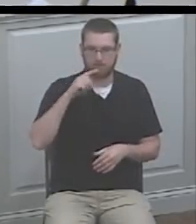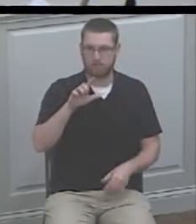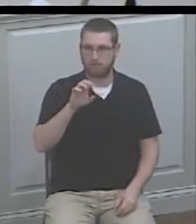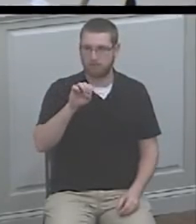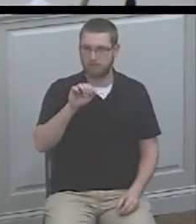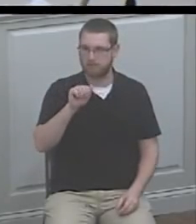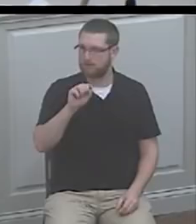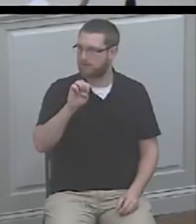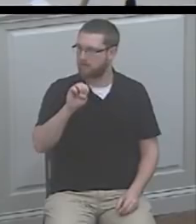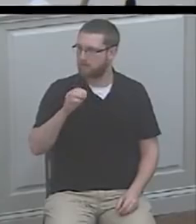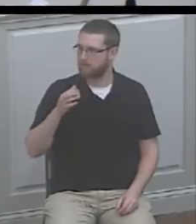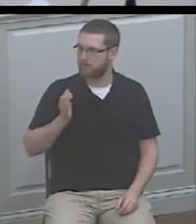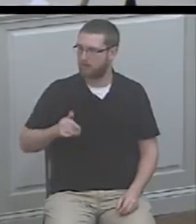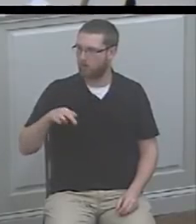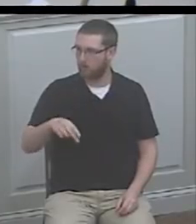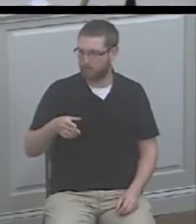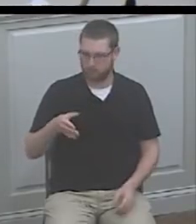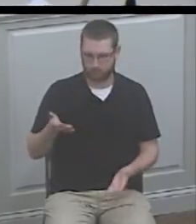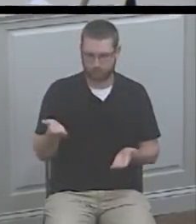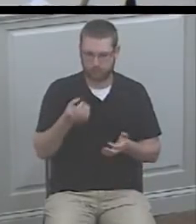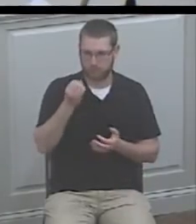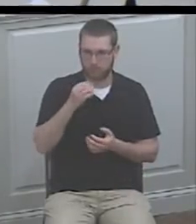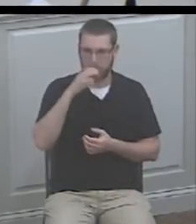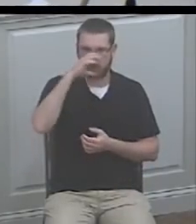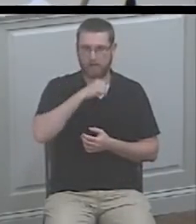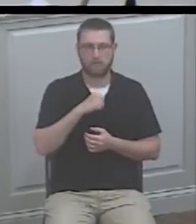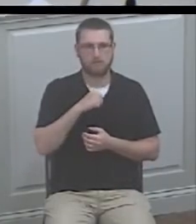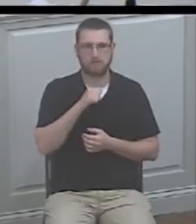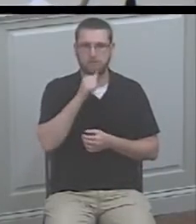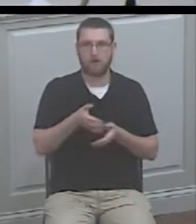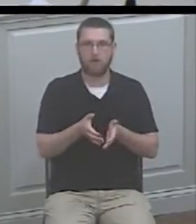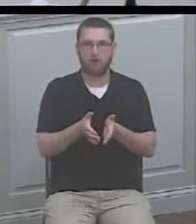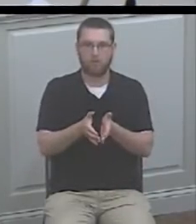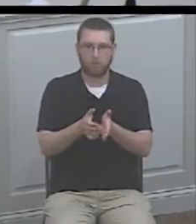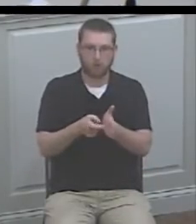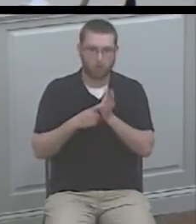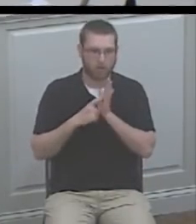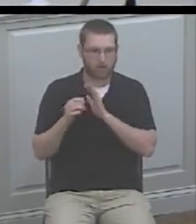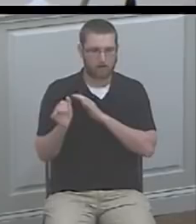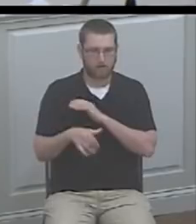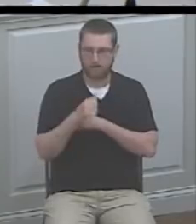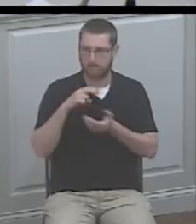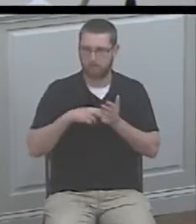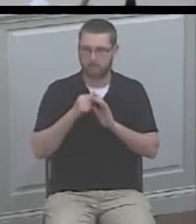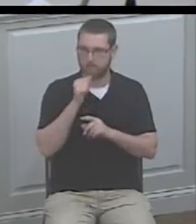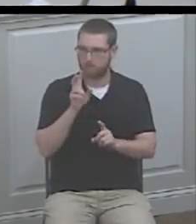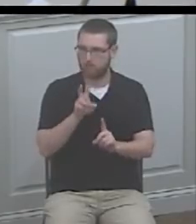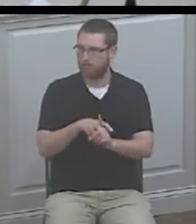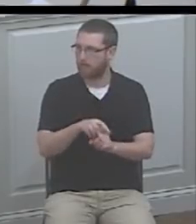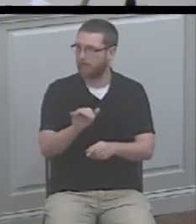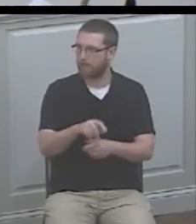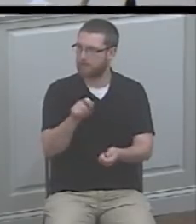sidewalk. So I guess by not requiring that, it does not apply to those